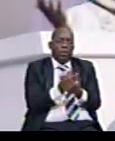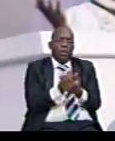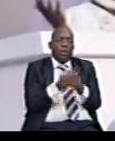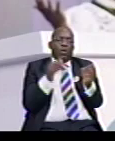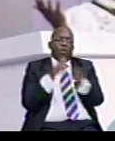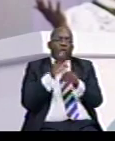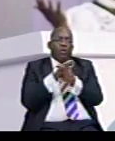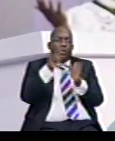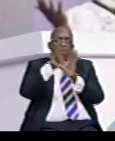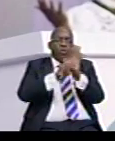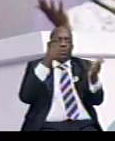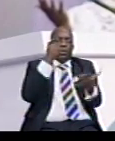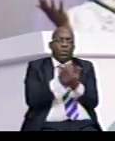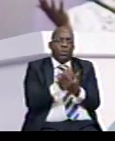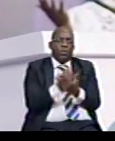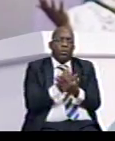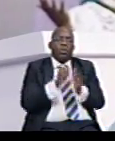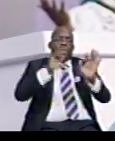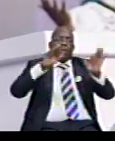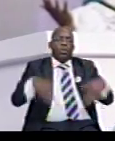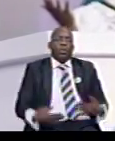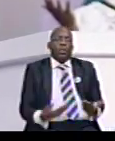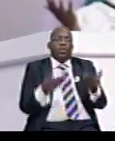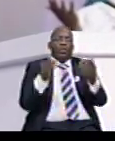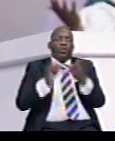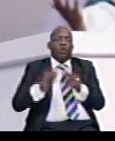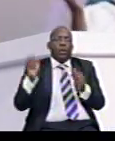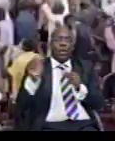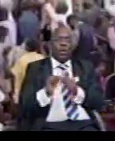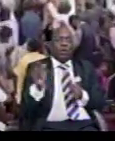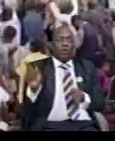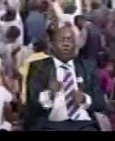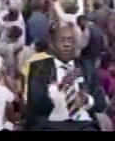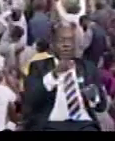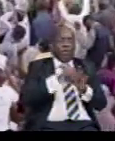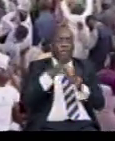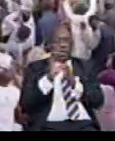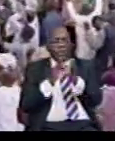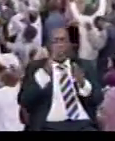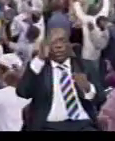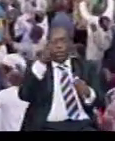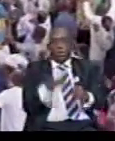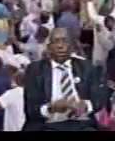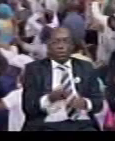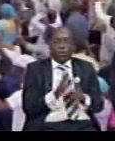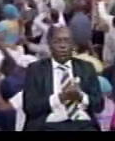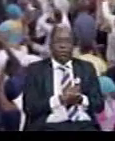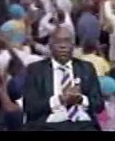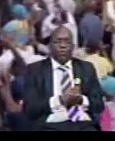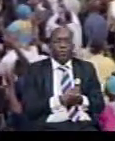accomplishment, give to everyone in Jesus' name.